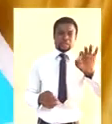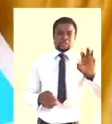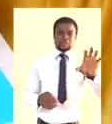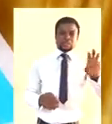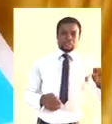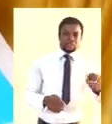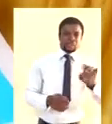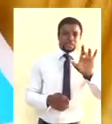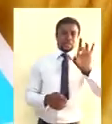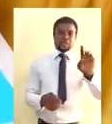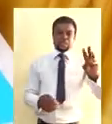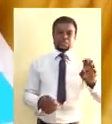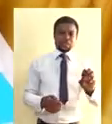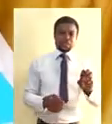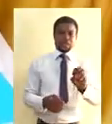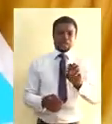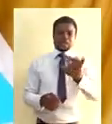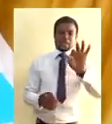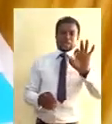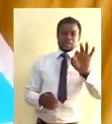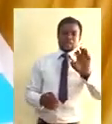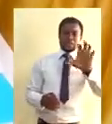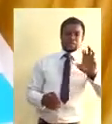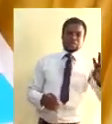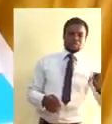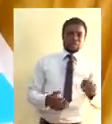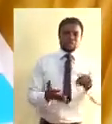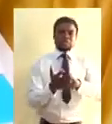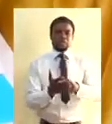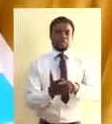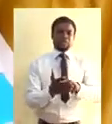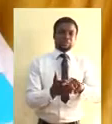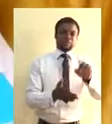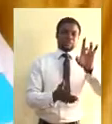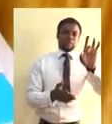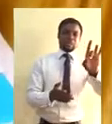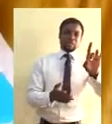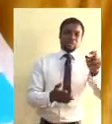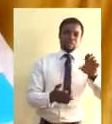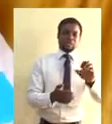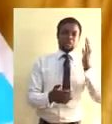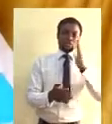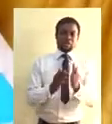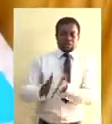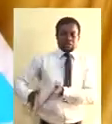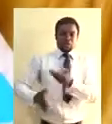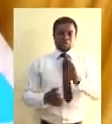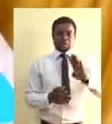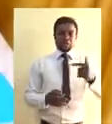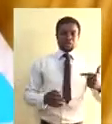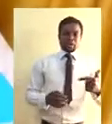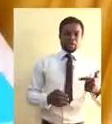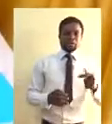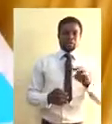8 centimeter, 19 centimeter. This 8 centimeter is going to be the side of the bag. The